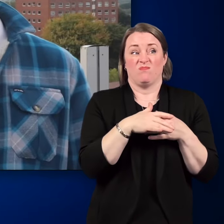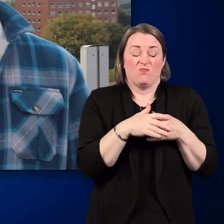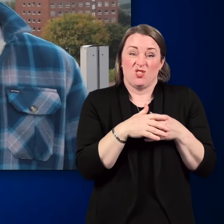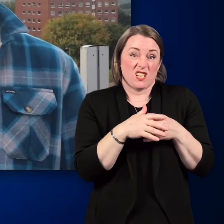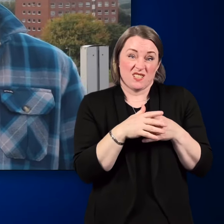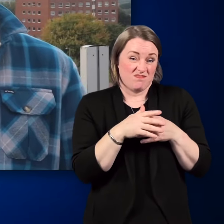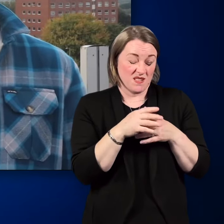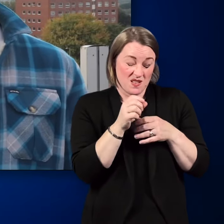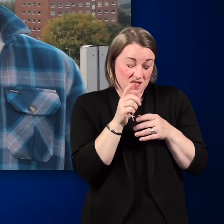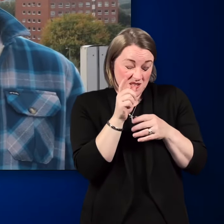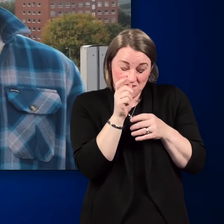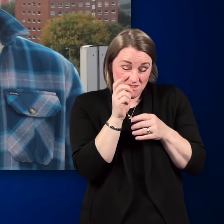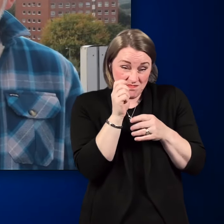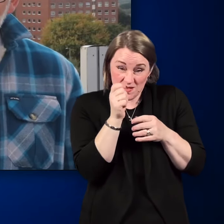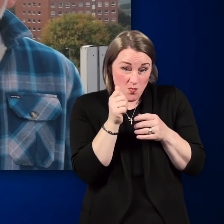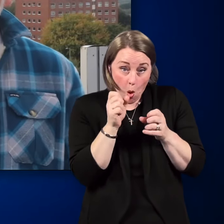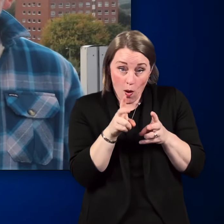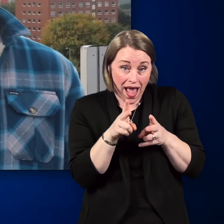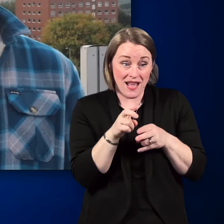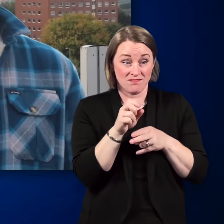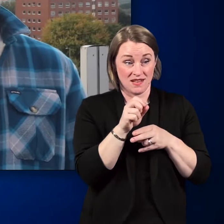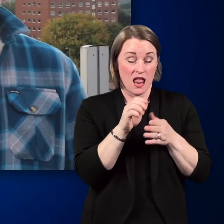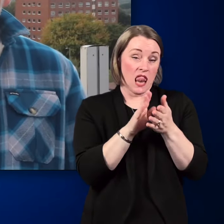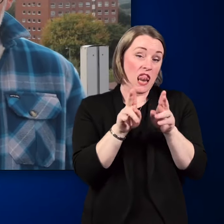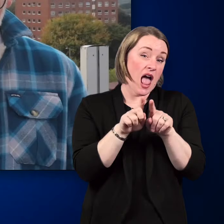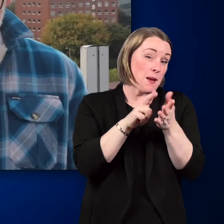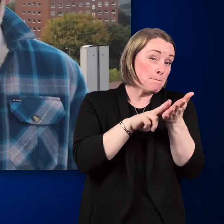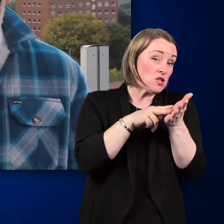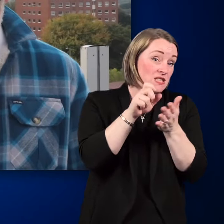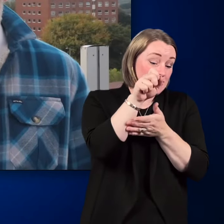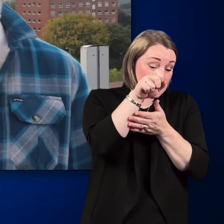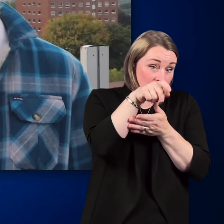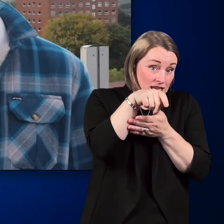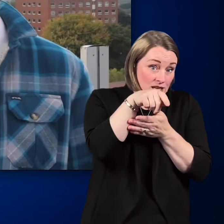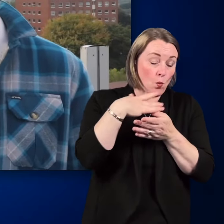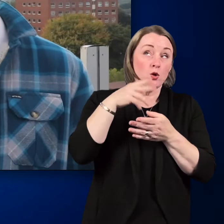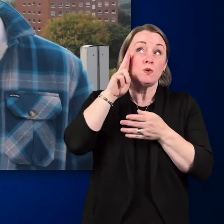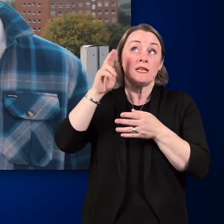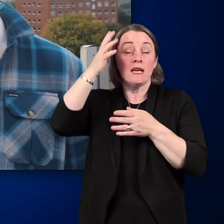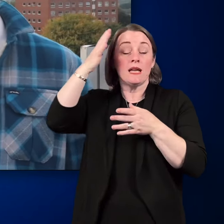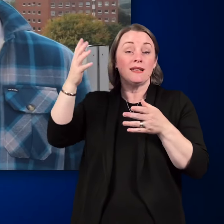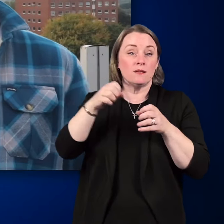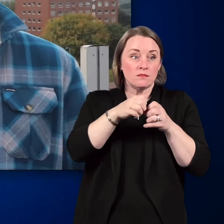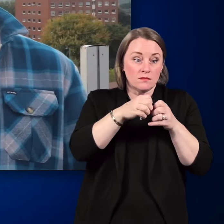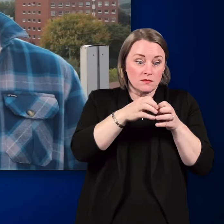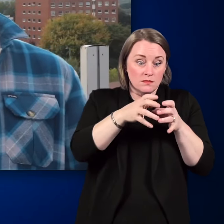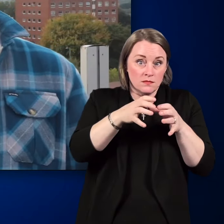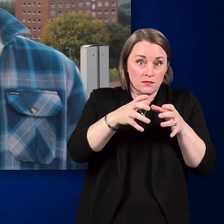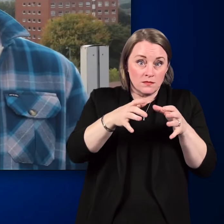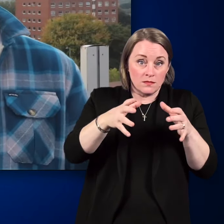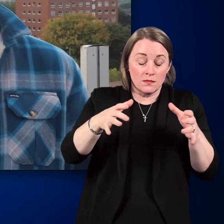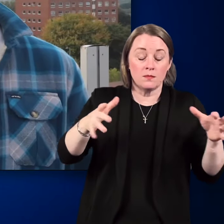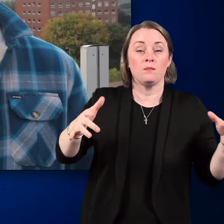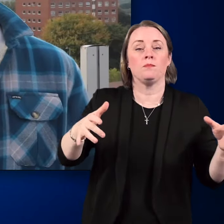mustard seed level, to see the kingdom grow in that particular sphere. And surely it's possible